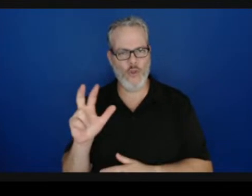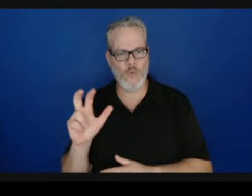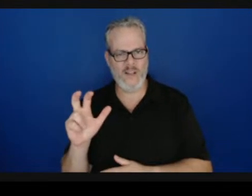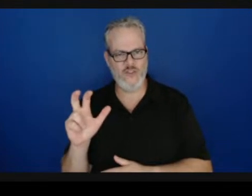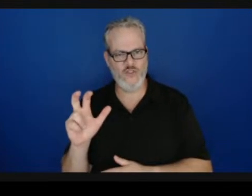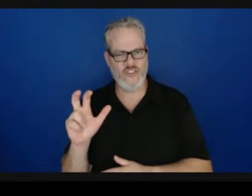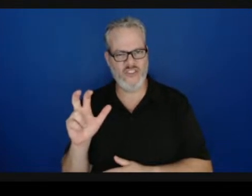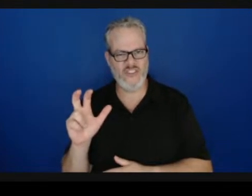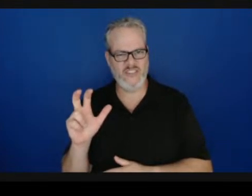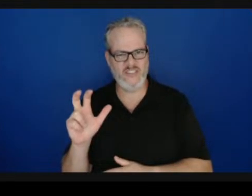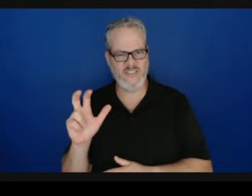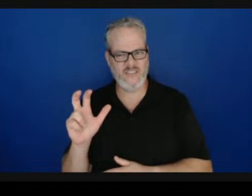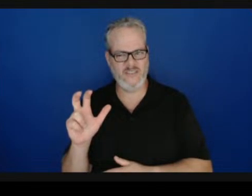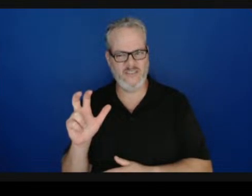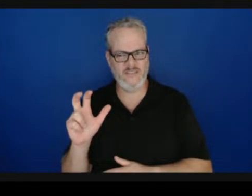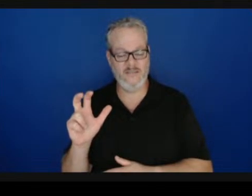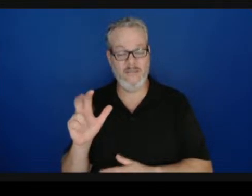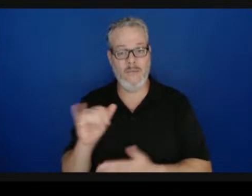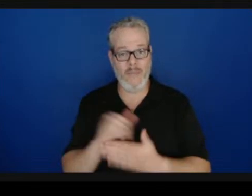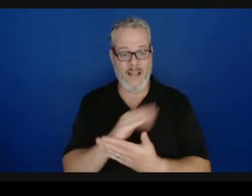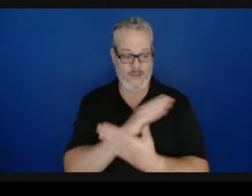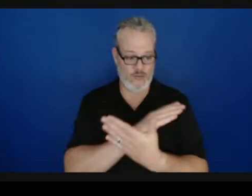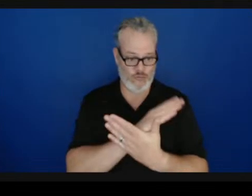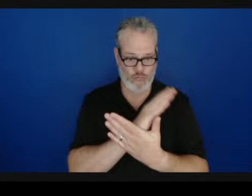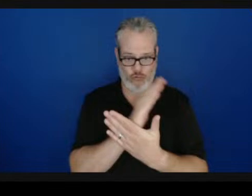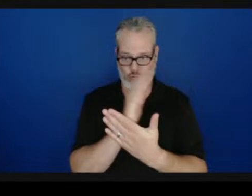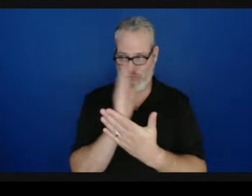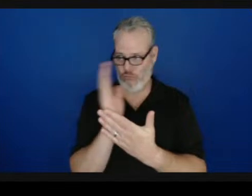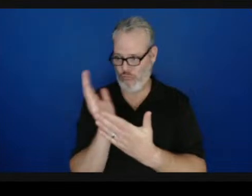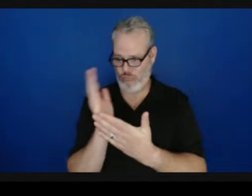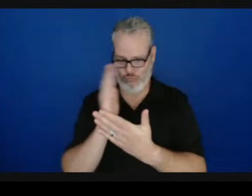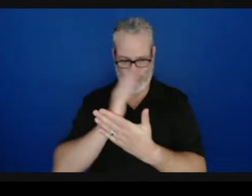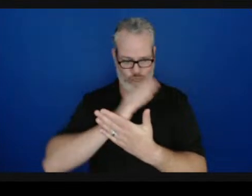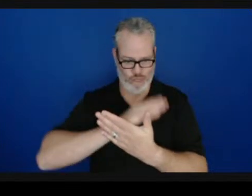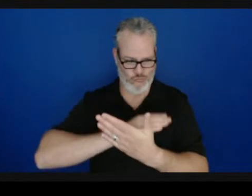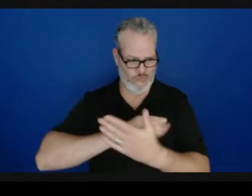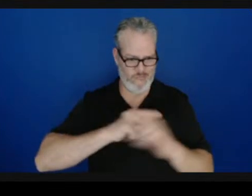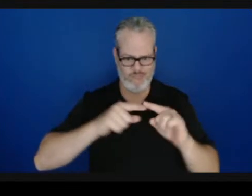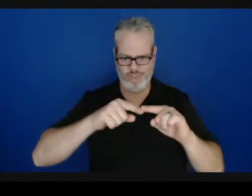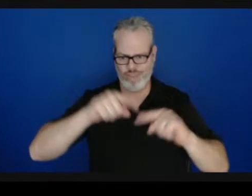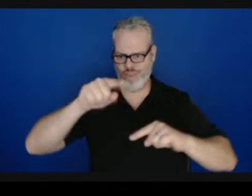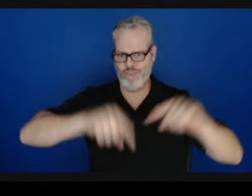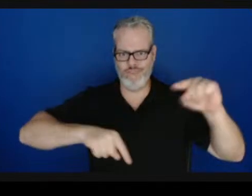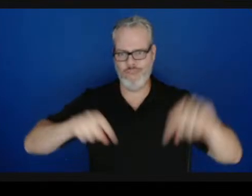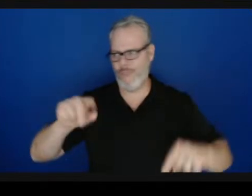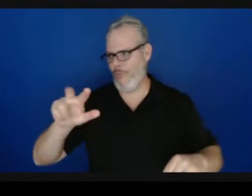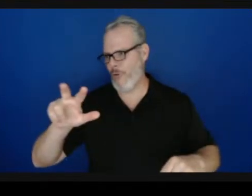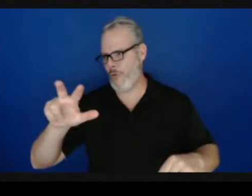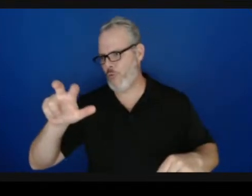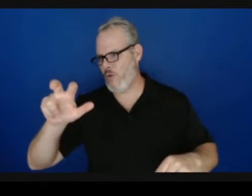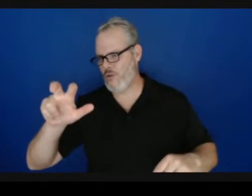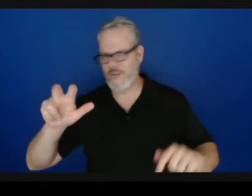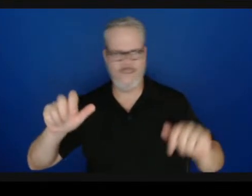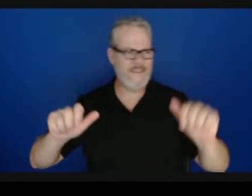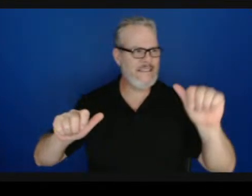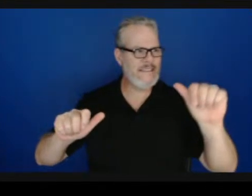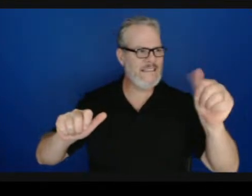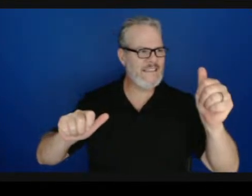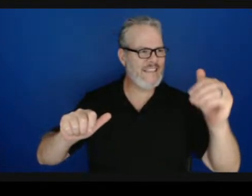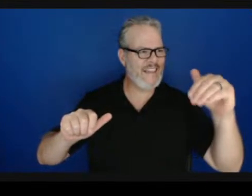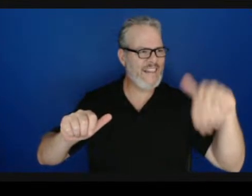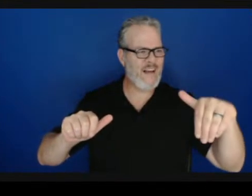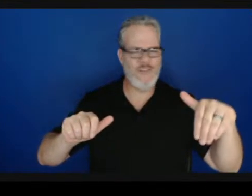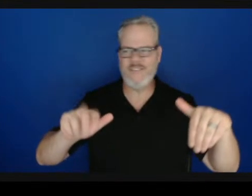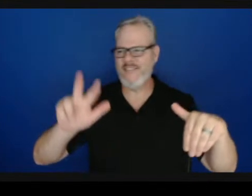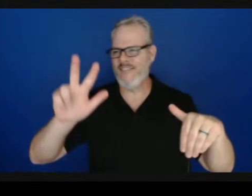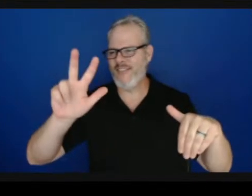tons per day. And that's your range. Yeah, so you got to add all those up. You add the 60, you add the 300 from here, you add the 10,000 from there, you add the 3,000